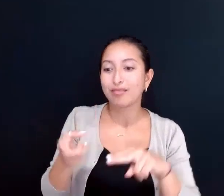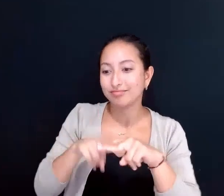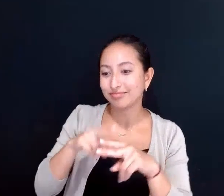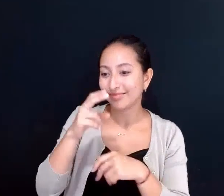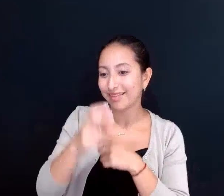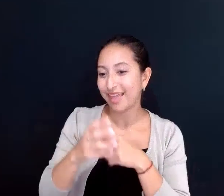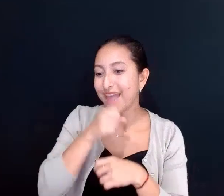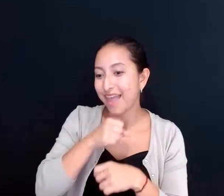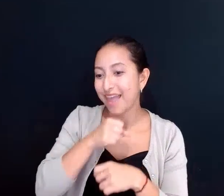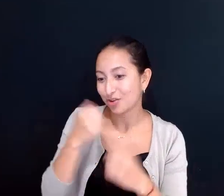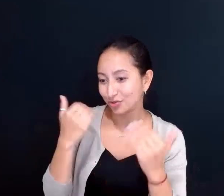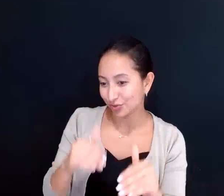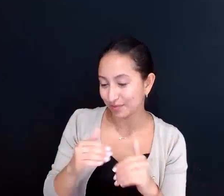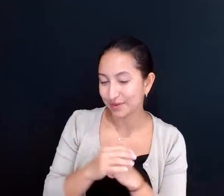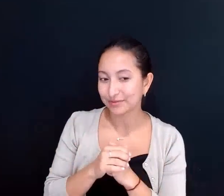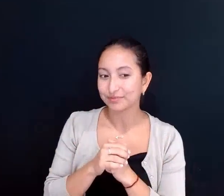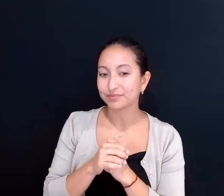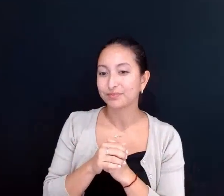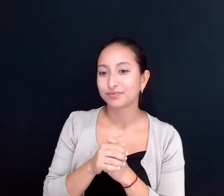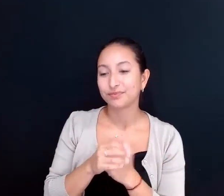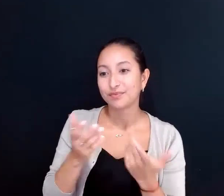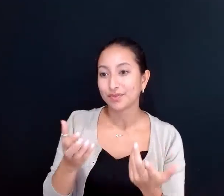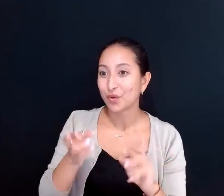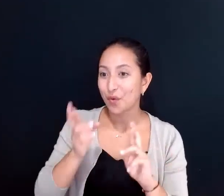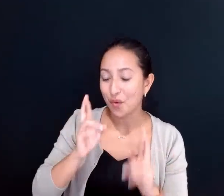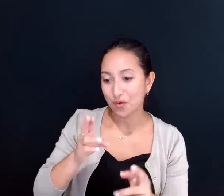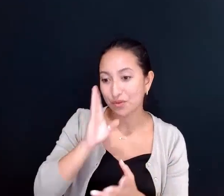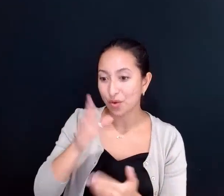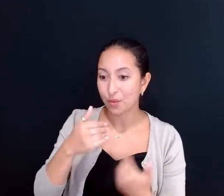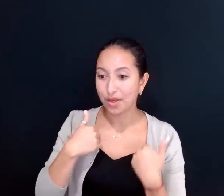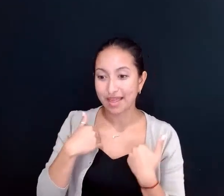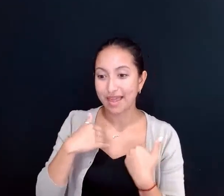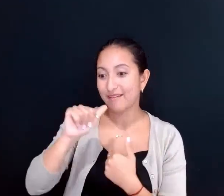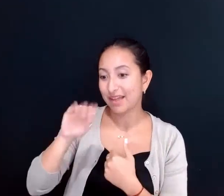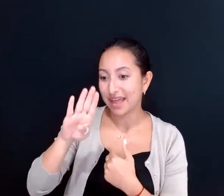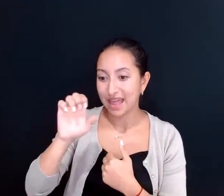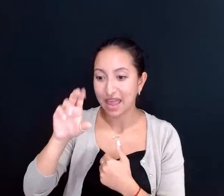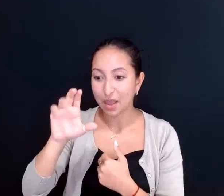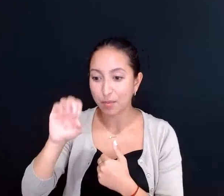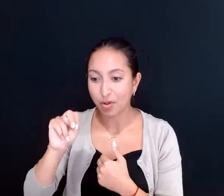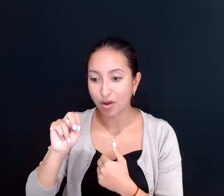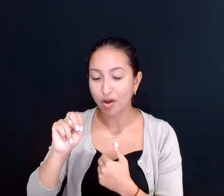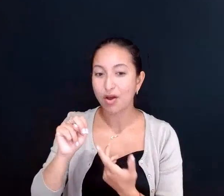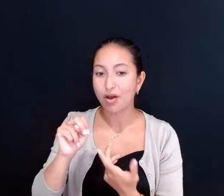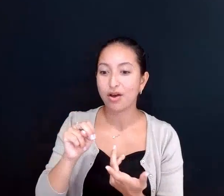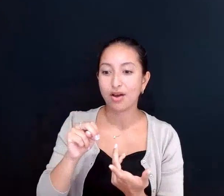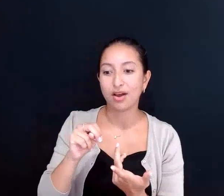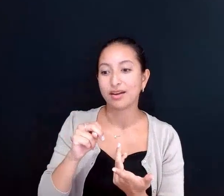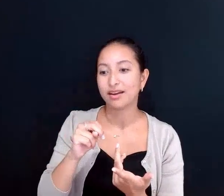hopefully, we'll be doing AbleCon of that year. So stay tuned. But we'll be doing a big ramp up as